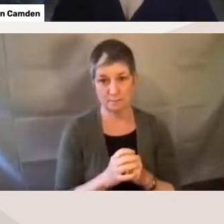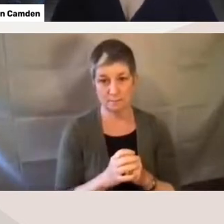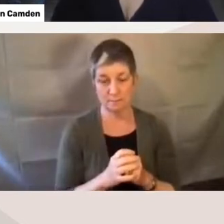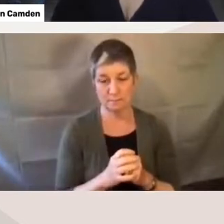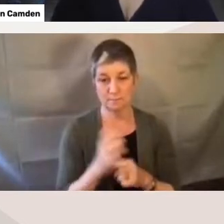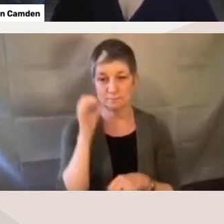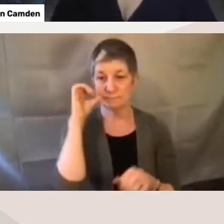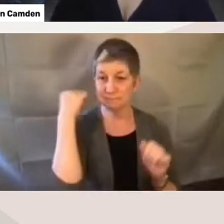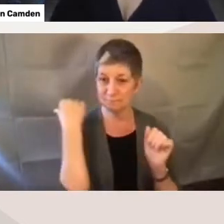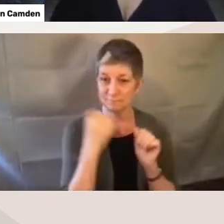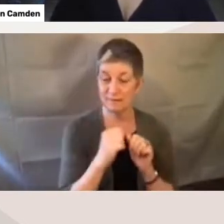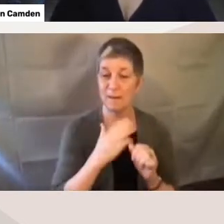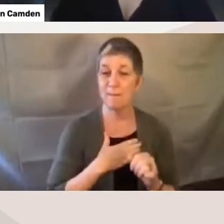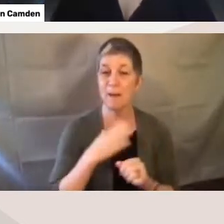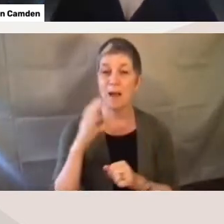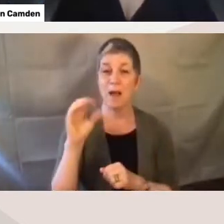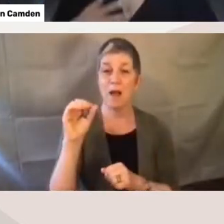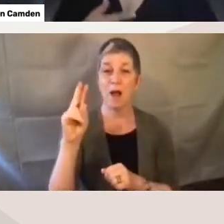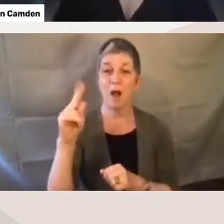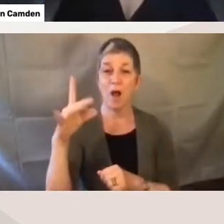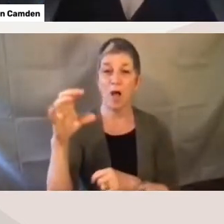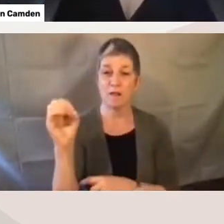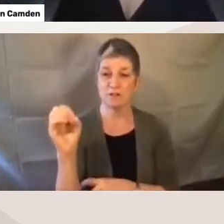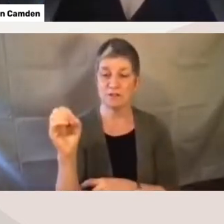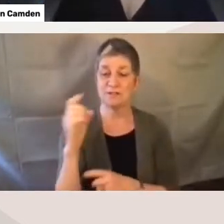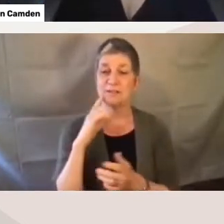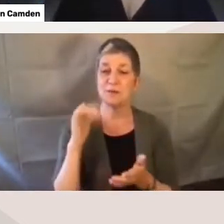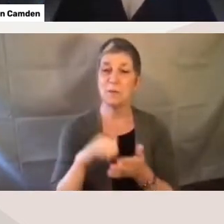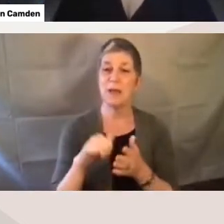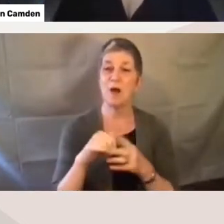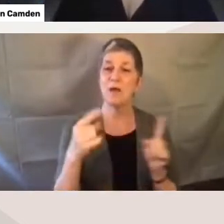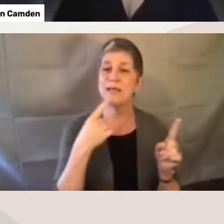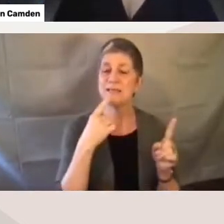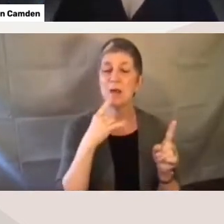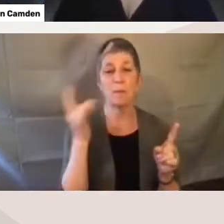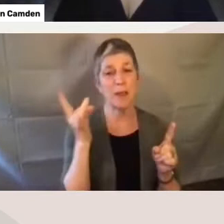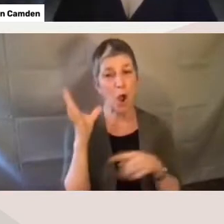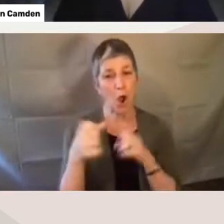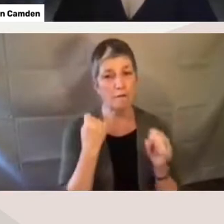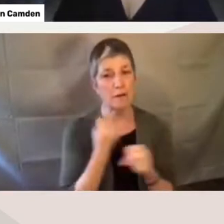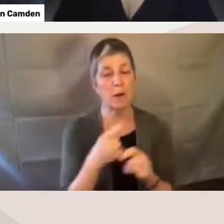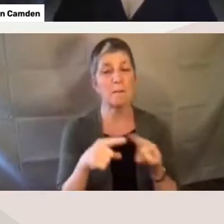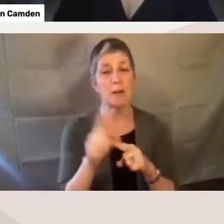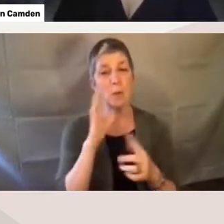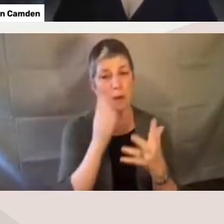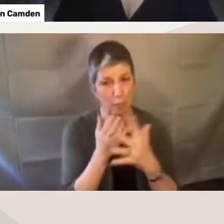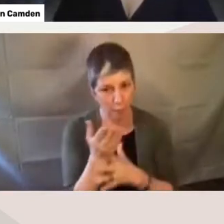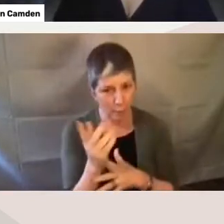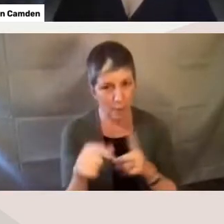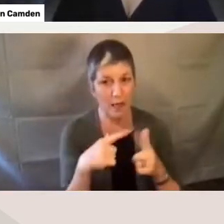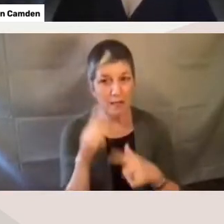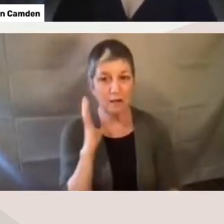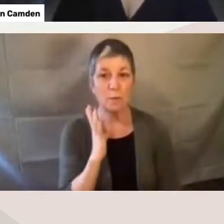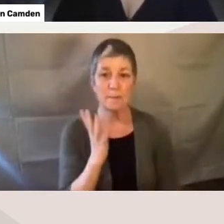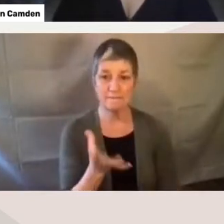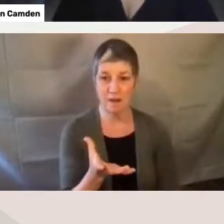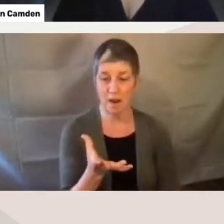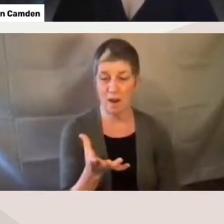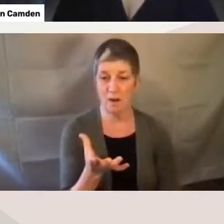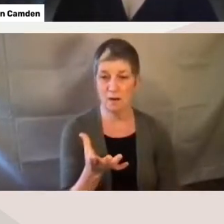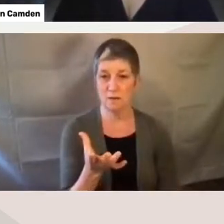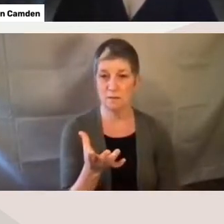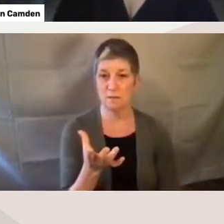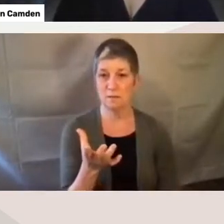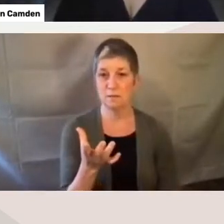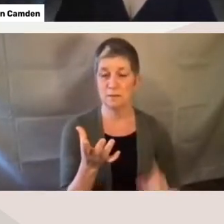I remember my oncologist told me it was early in the year, and he's like, it's going to be an awful year, but you're going to get through it and you're going to be fine. I think we'll